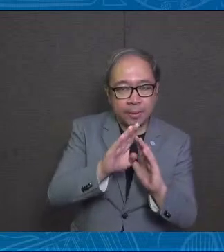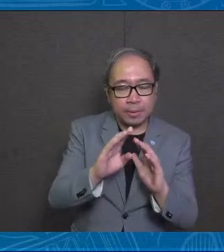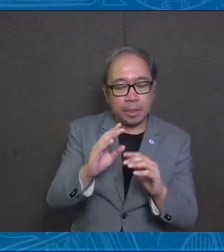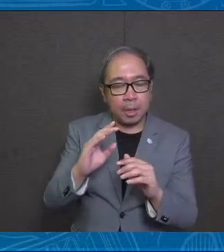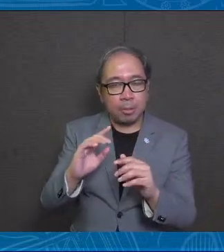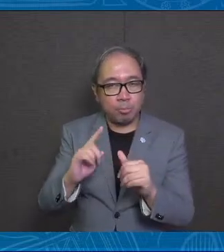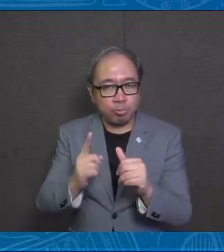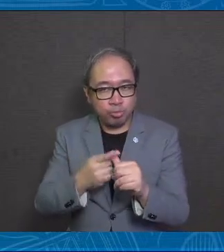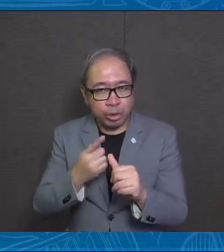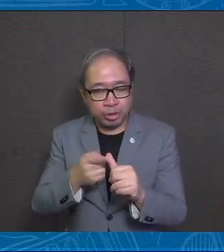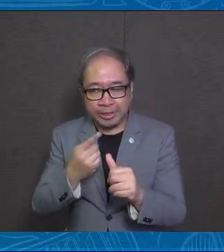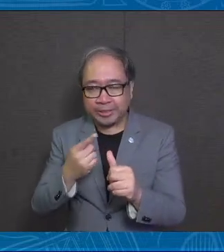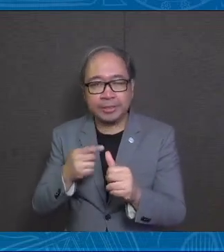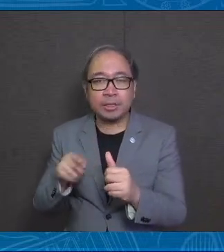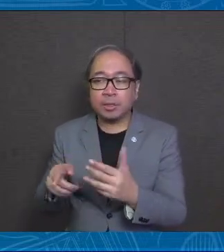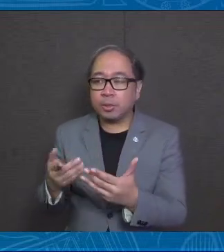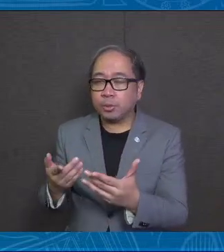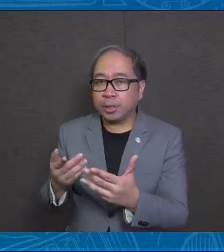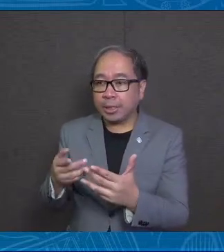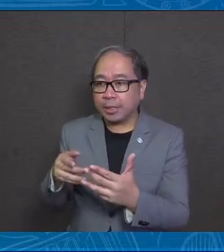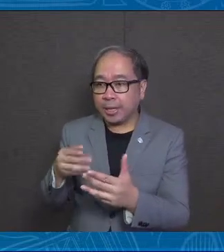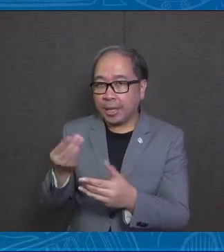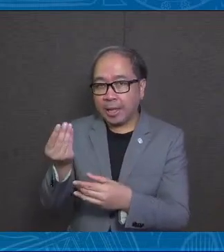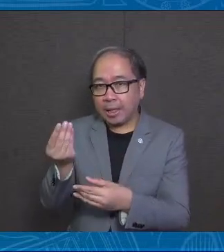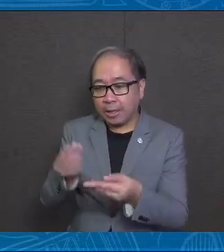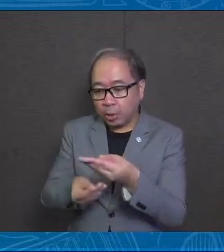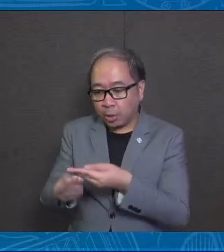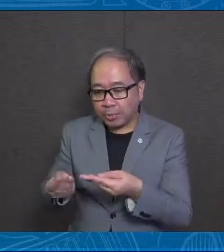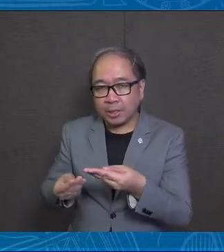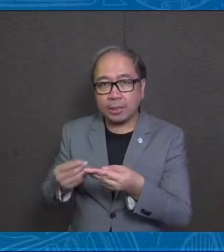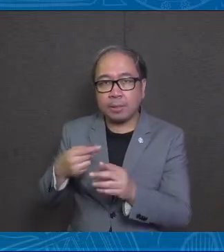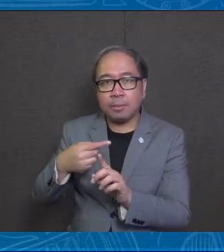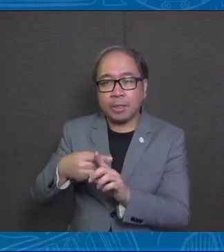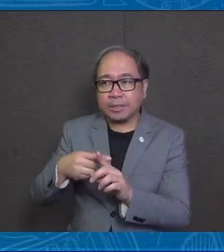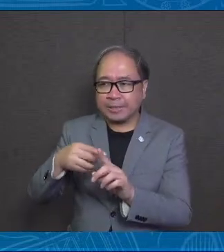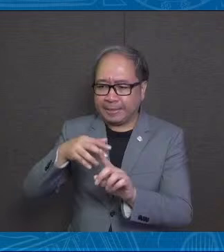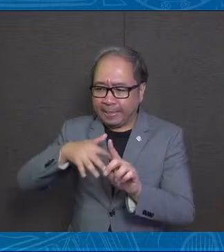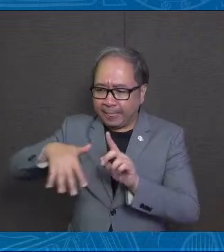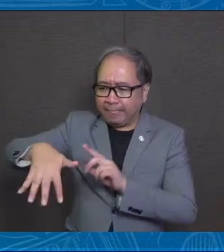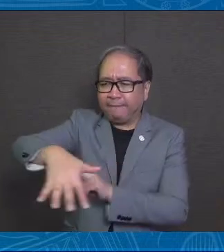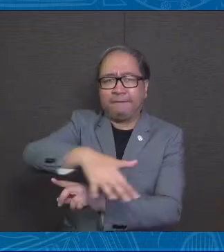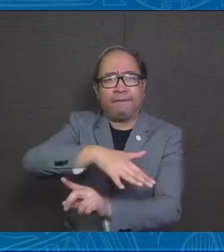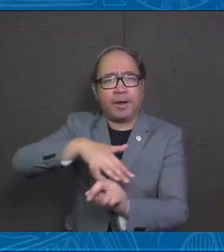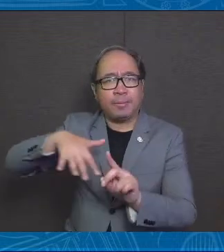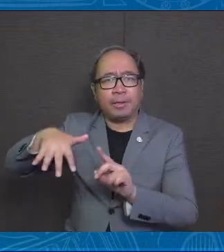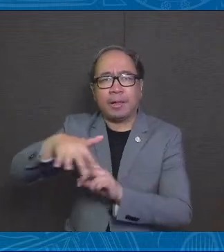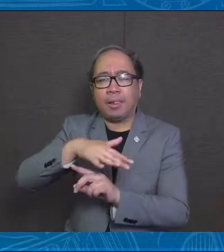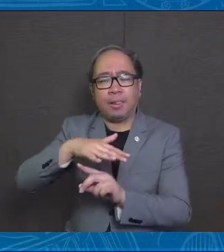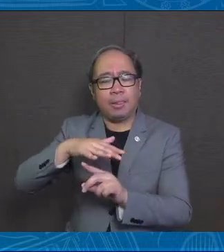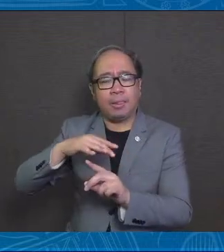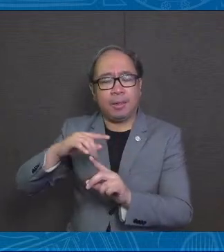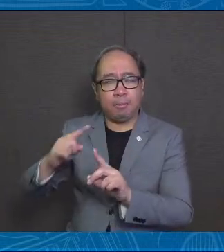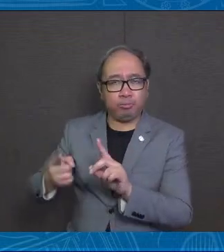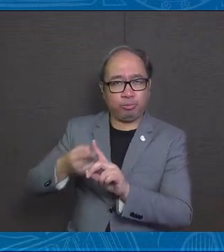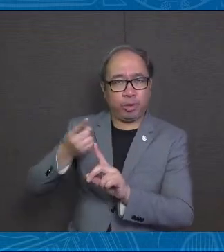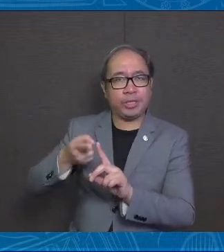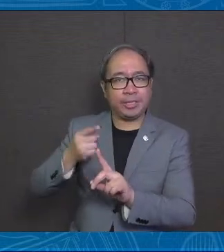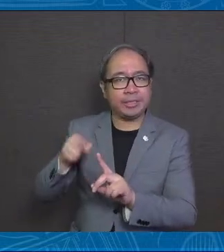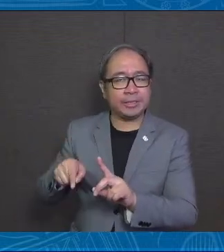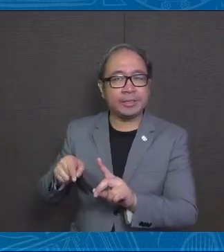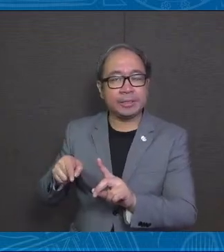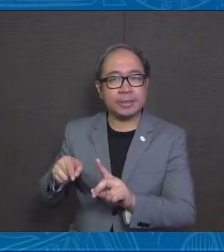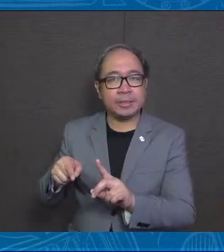economic, social, and environmental priorities, which focus on also on the